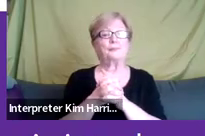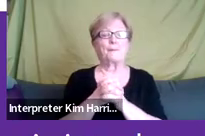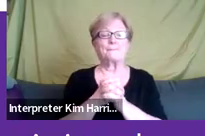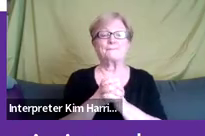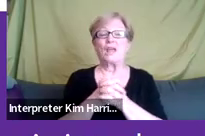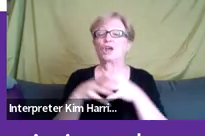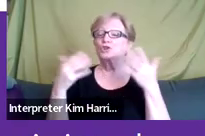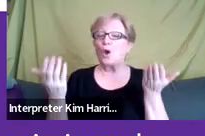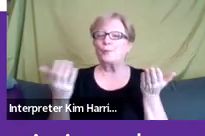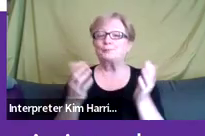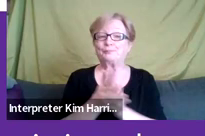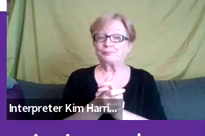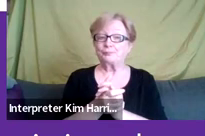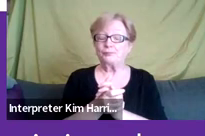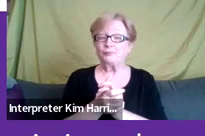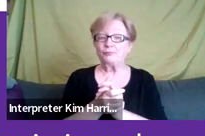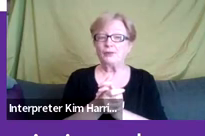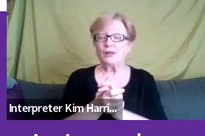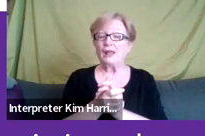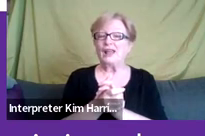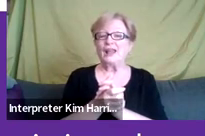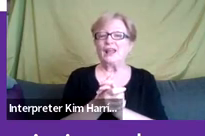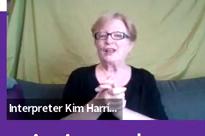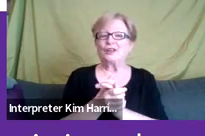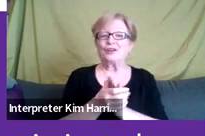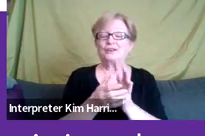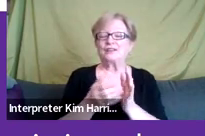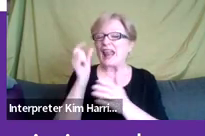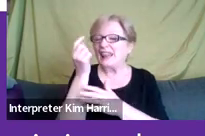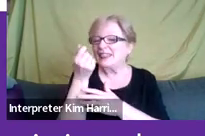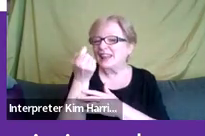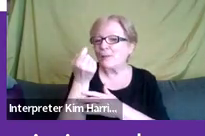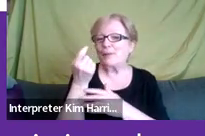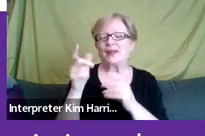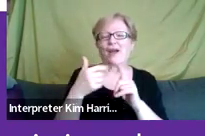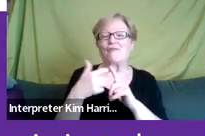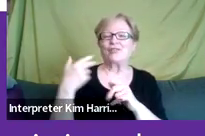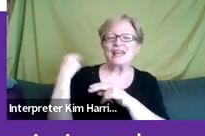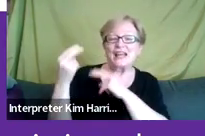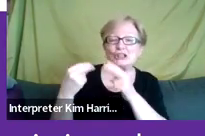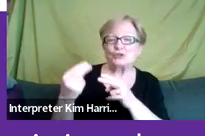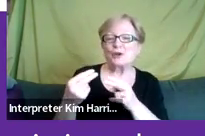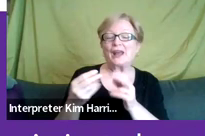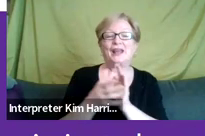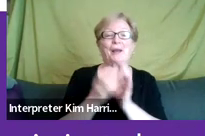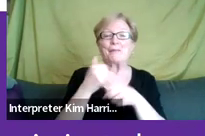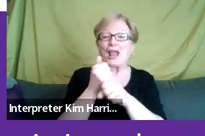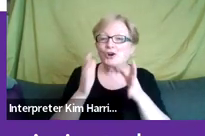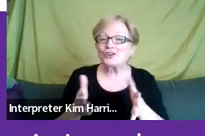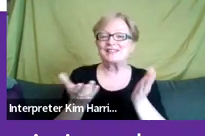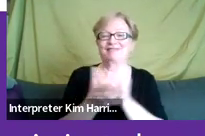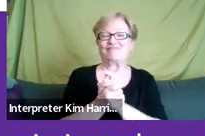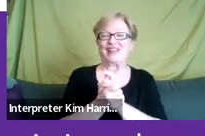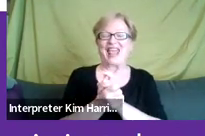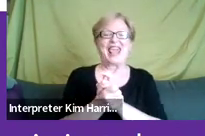And so, those are just a little bit of, the history makers. And so right